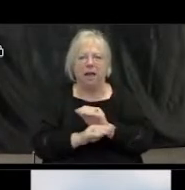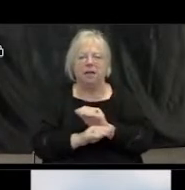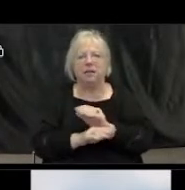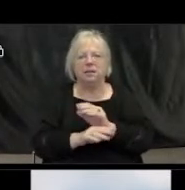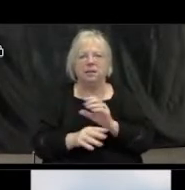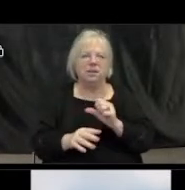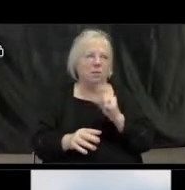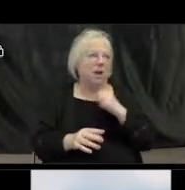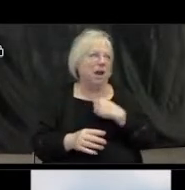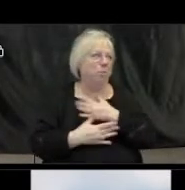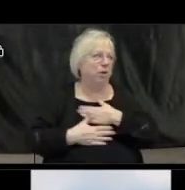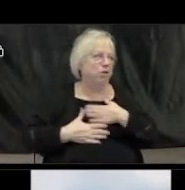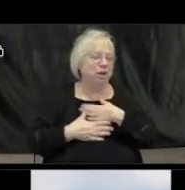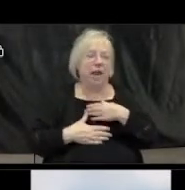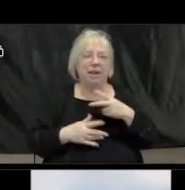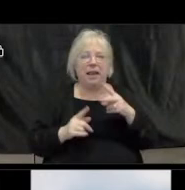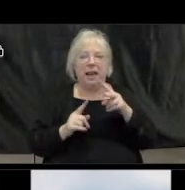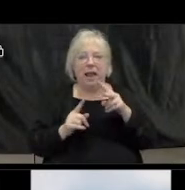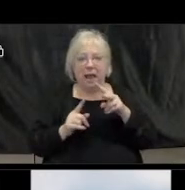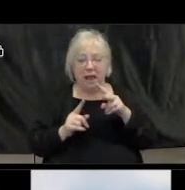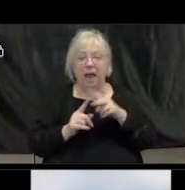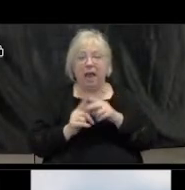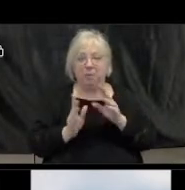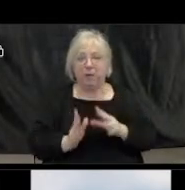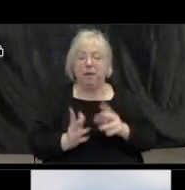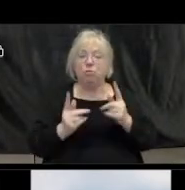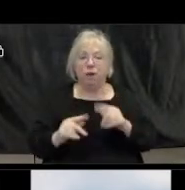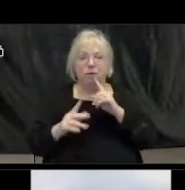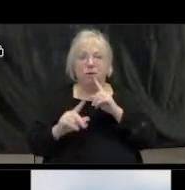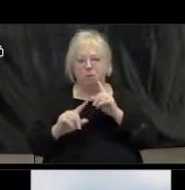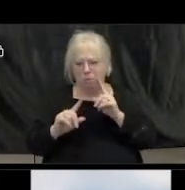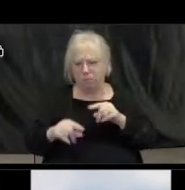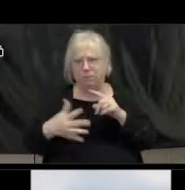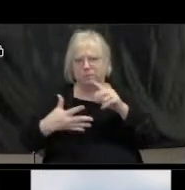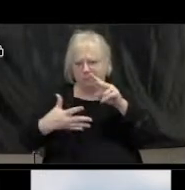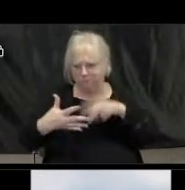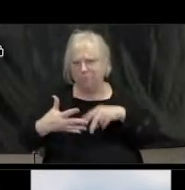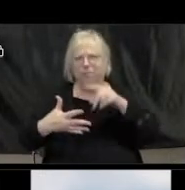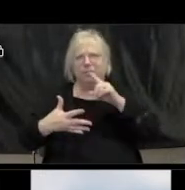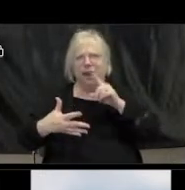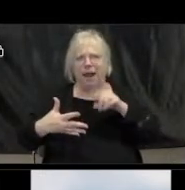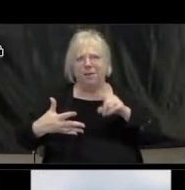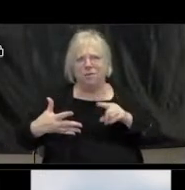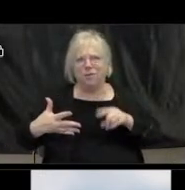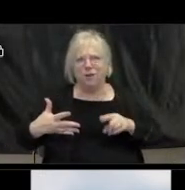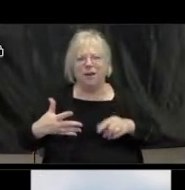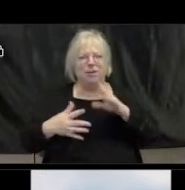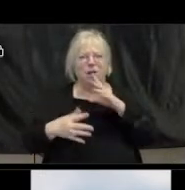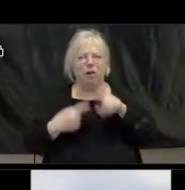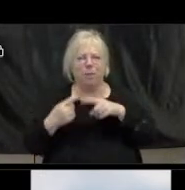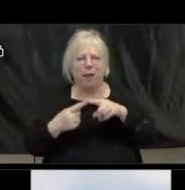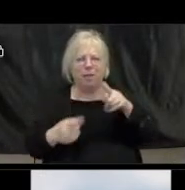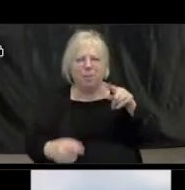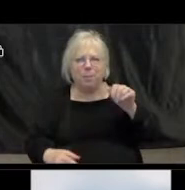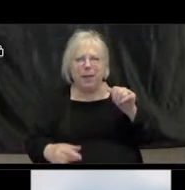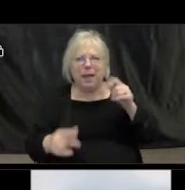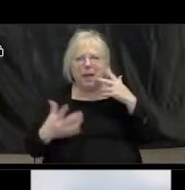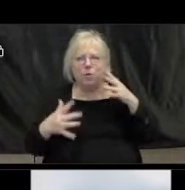I appreciate the applicant trying to address all of these quickly and talk about the PA system